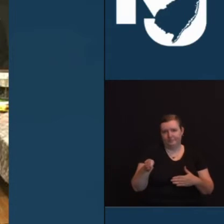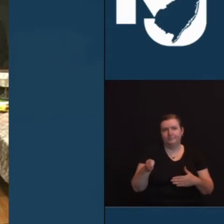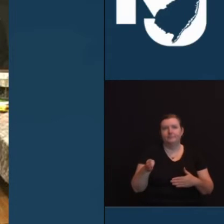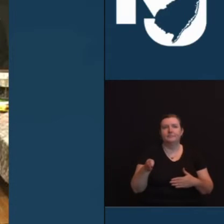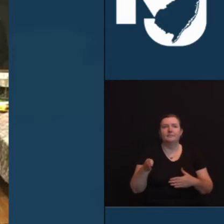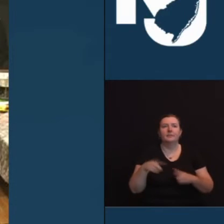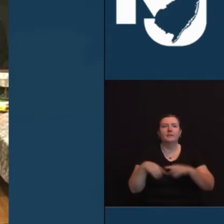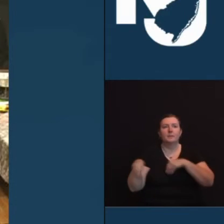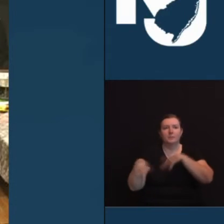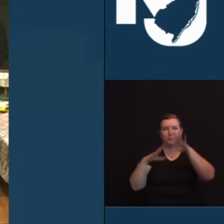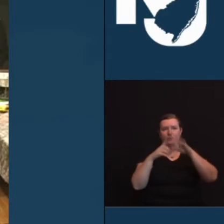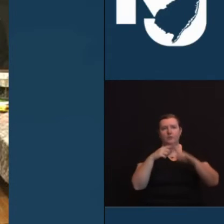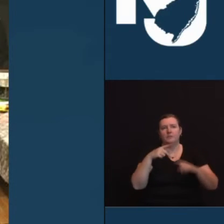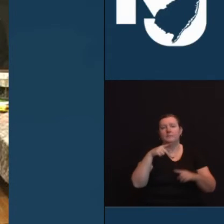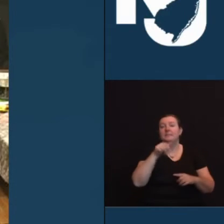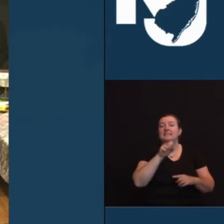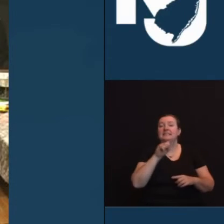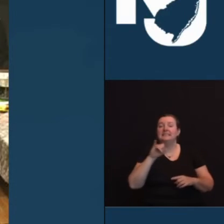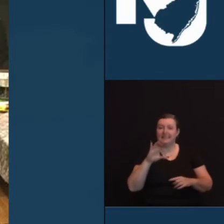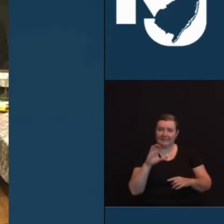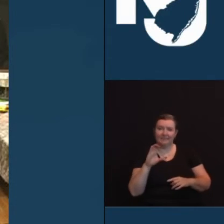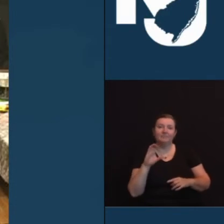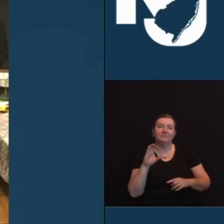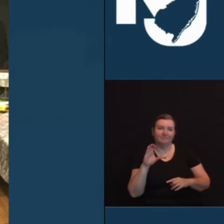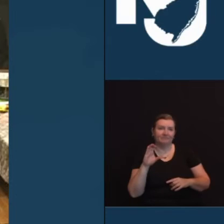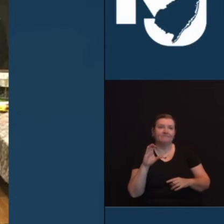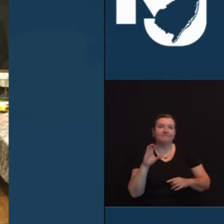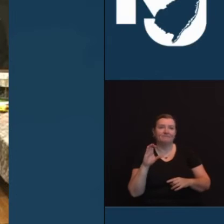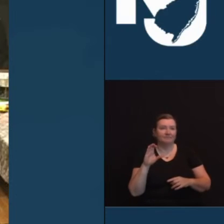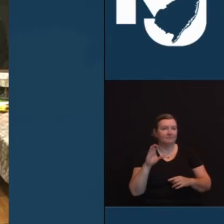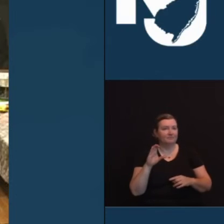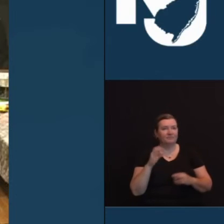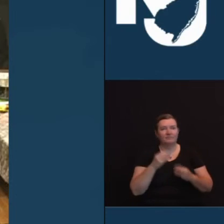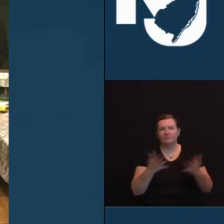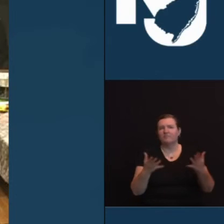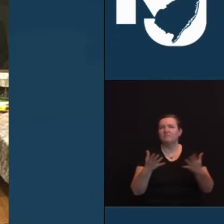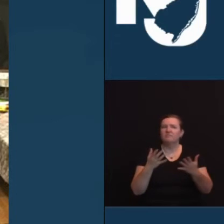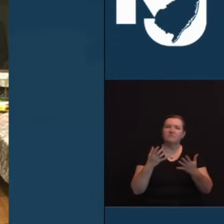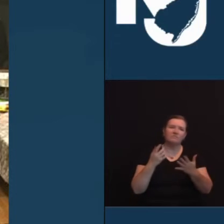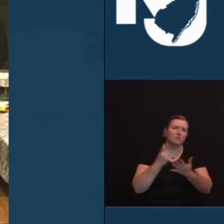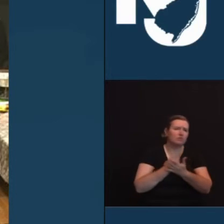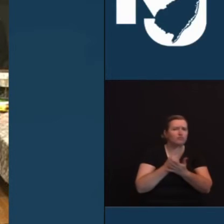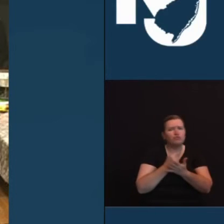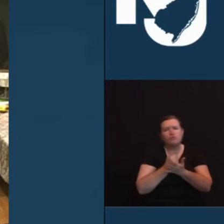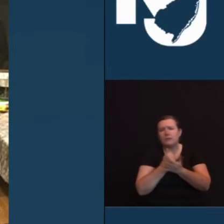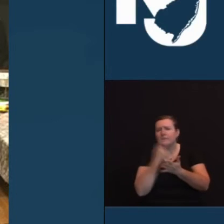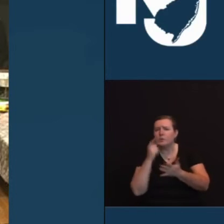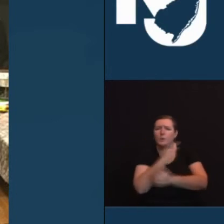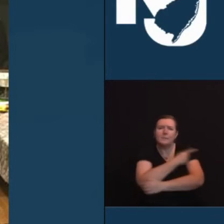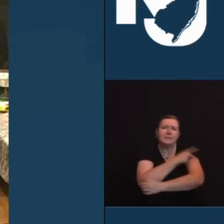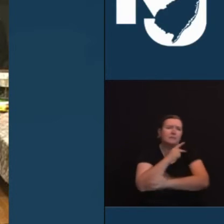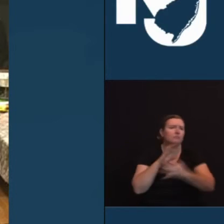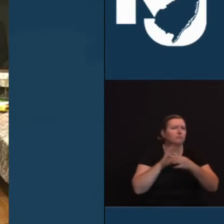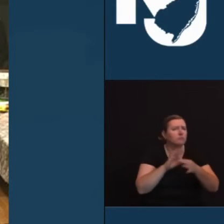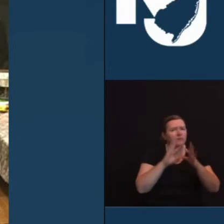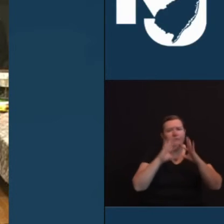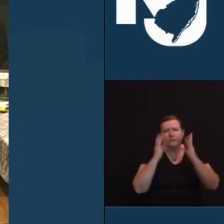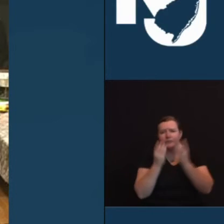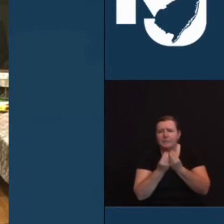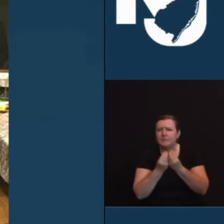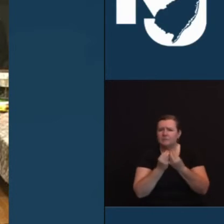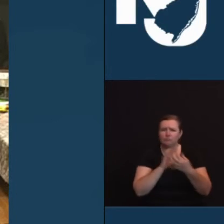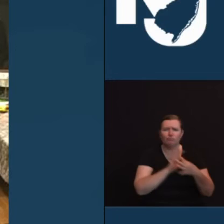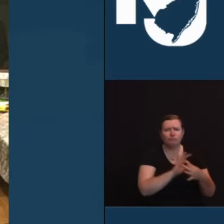established his practice and where he treated every patient as if they were a member of his own family. he was equally devoted to the Jewish